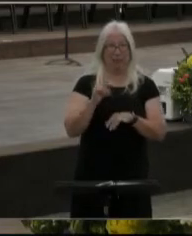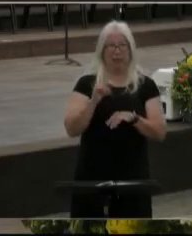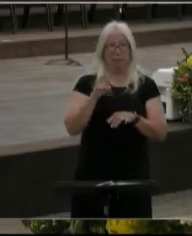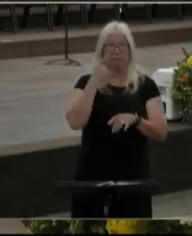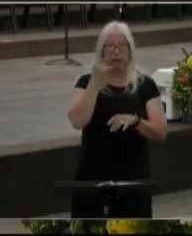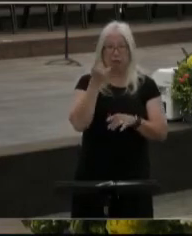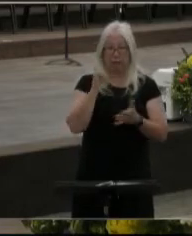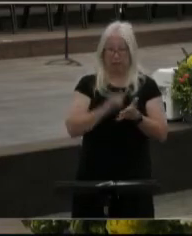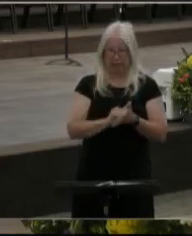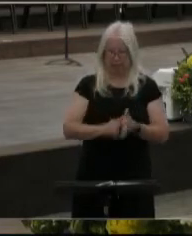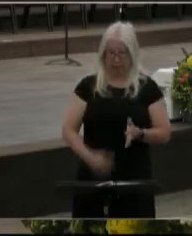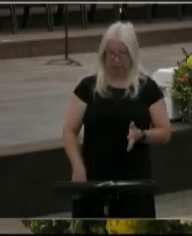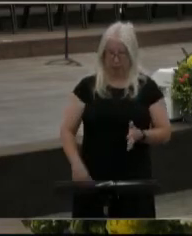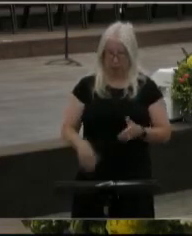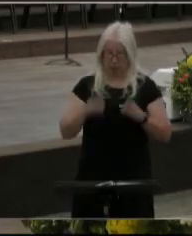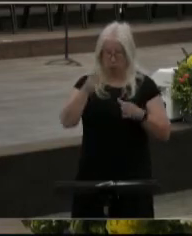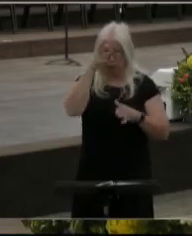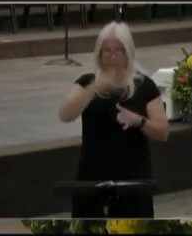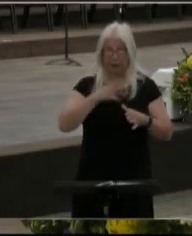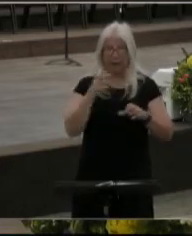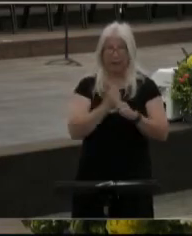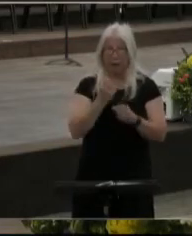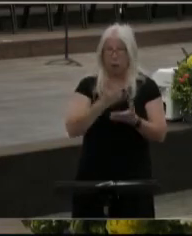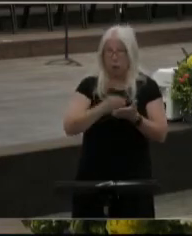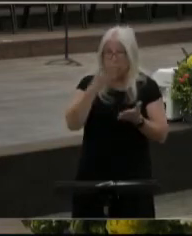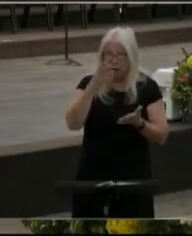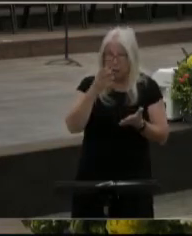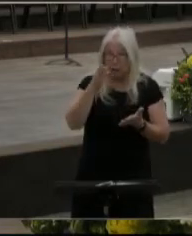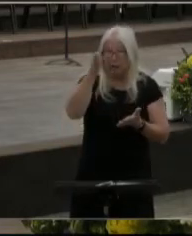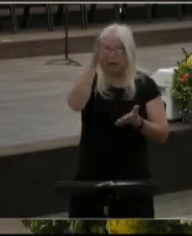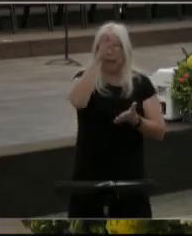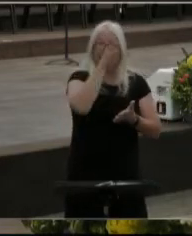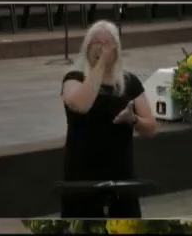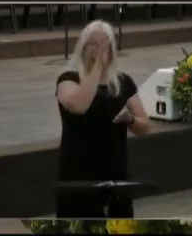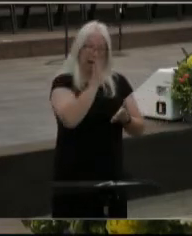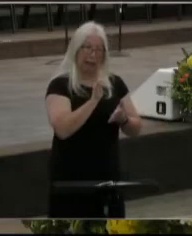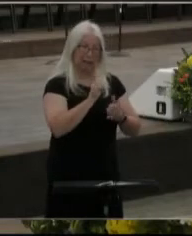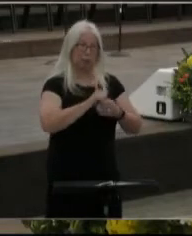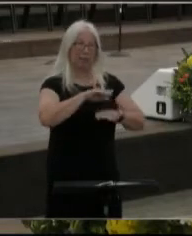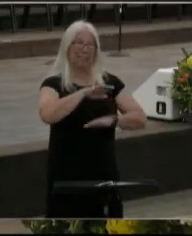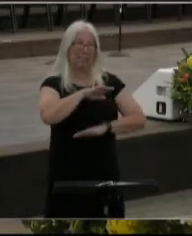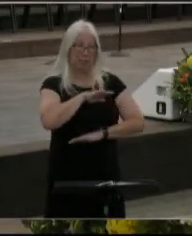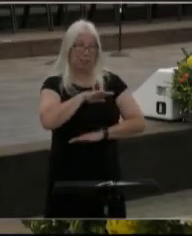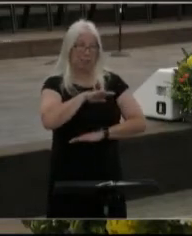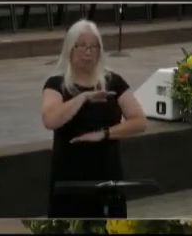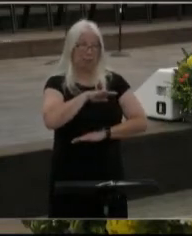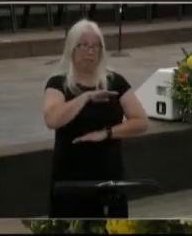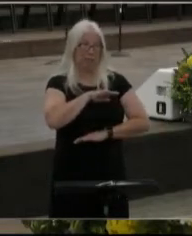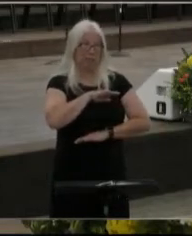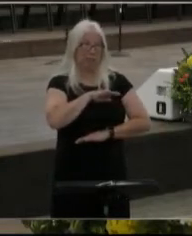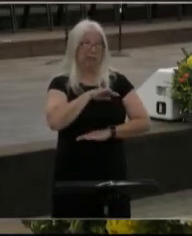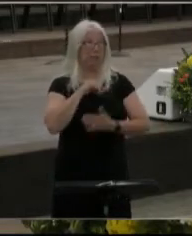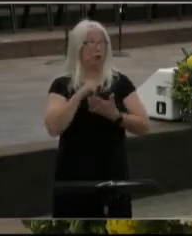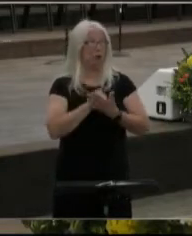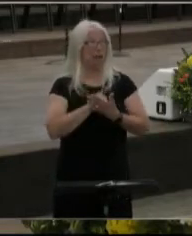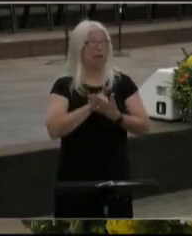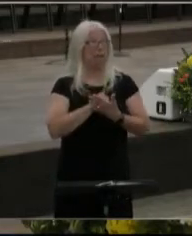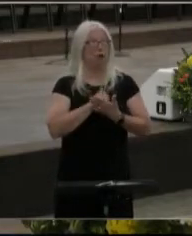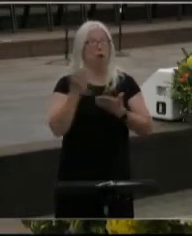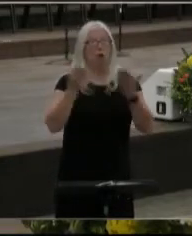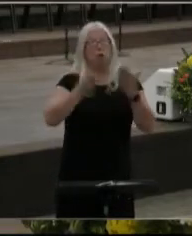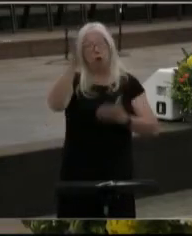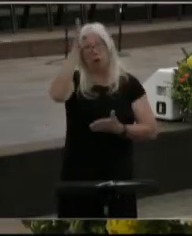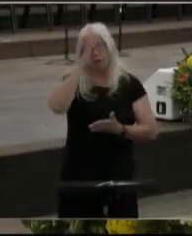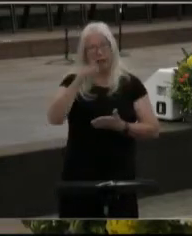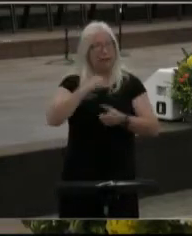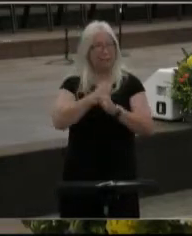says, but understand this, a way a man does get rich is godliness with contentment. Now that is great gain. Serving